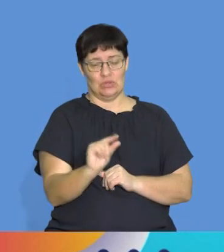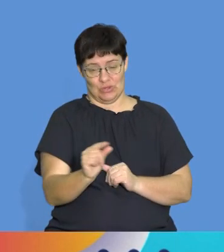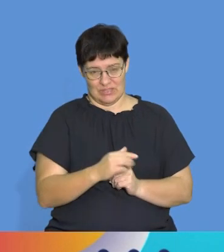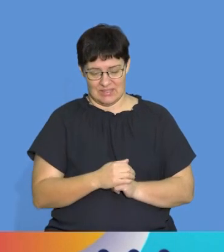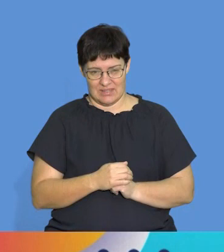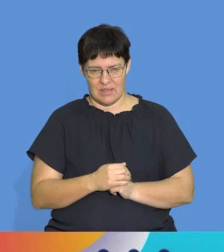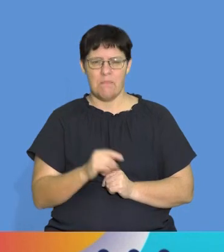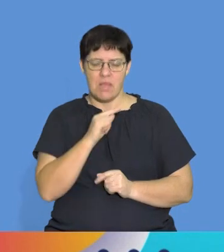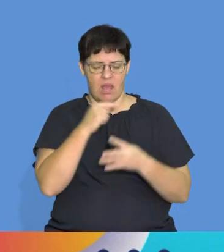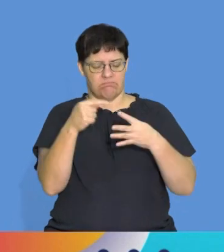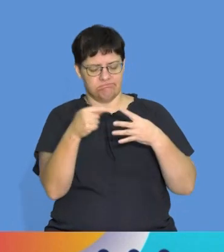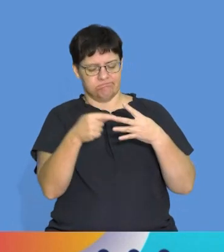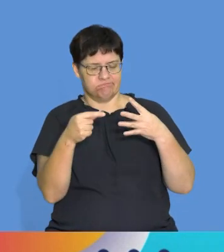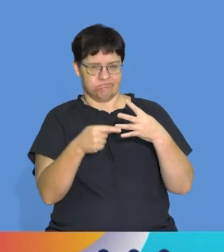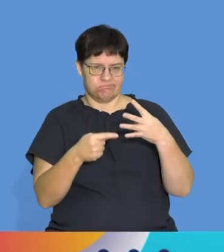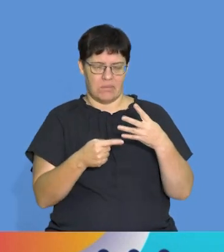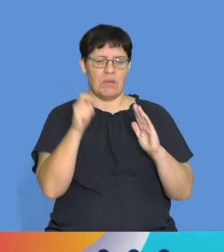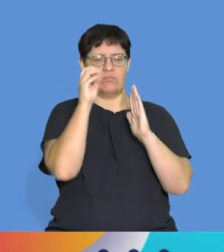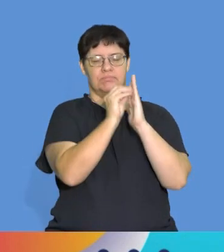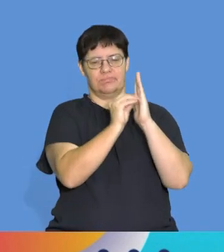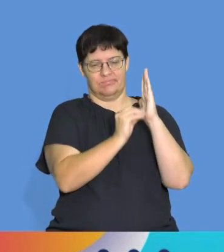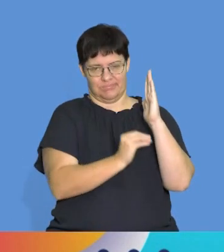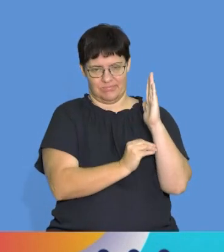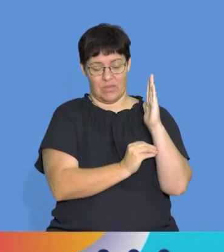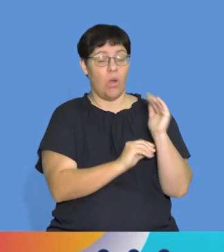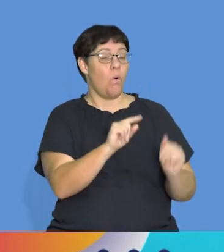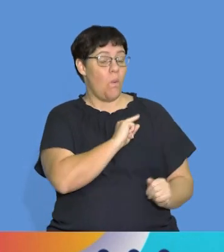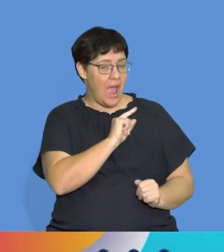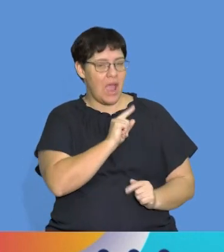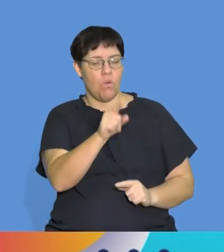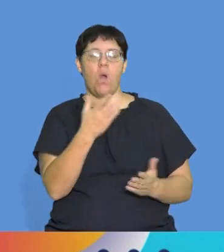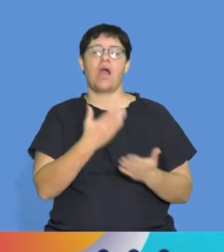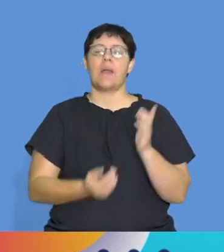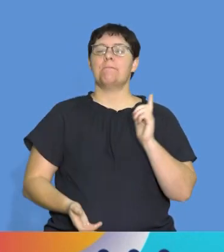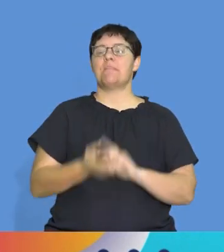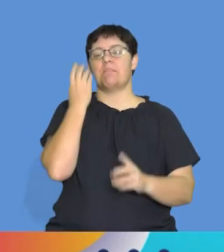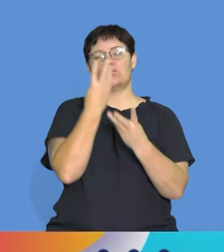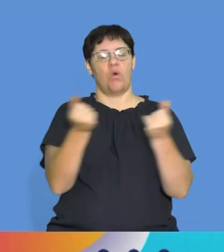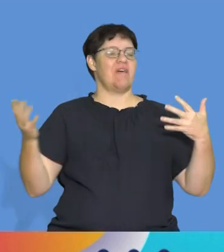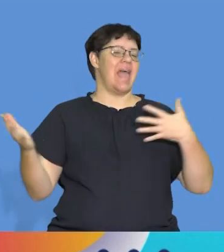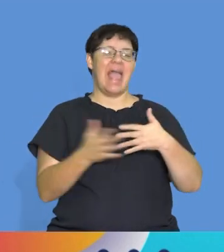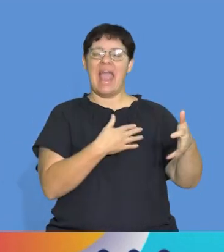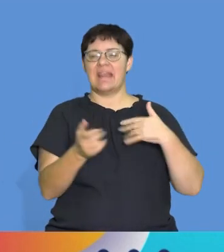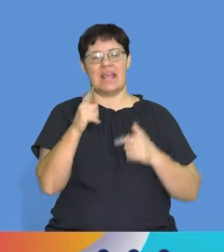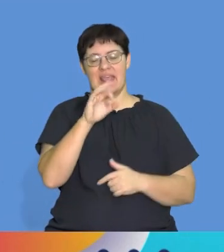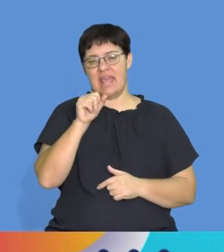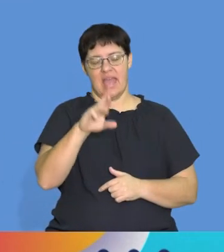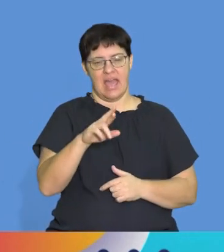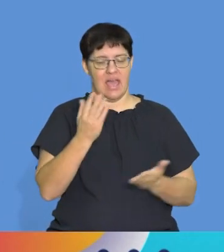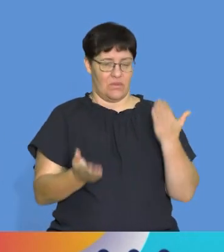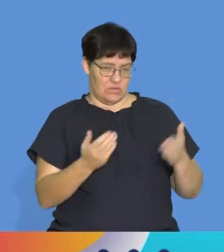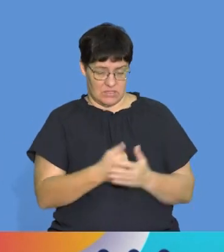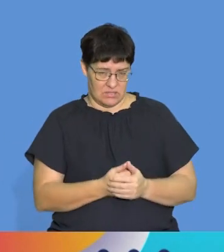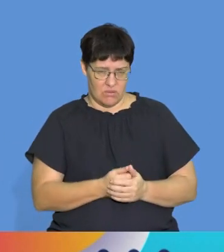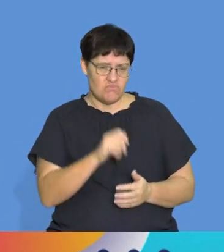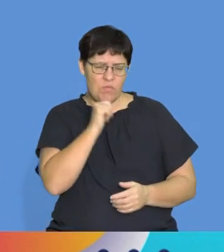are the few steps that I want you to write down in order to be able to solve any linear equation, no matter how